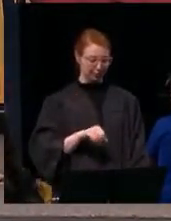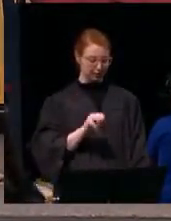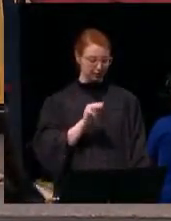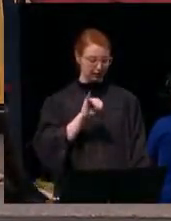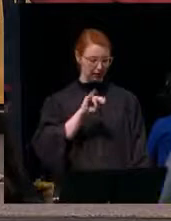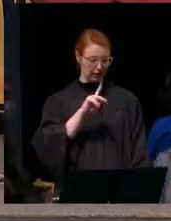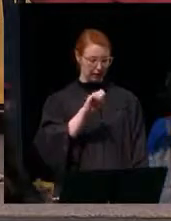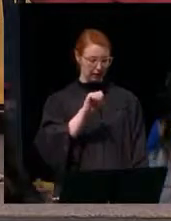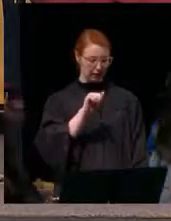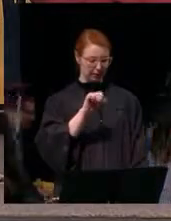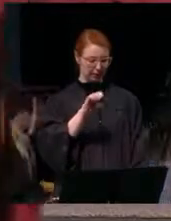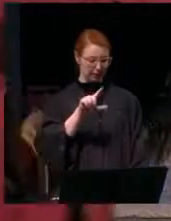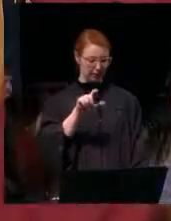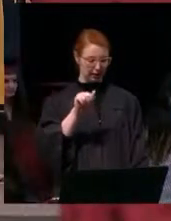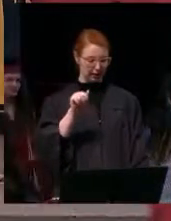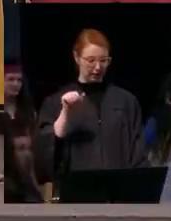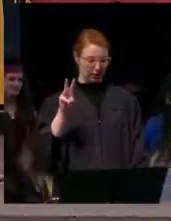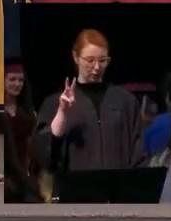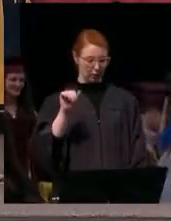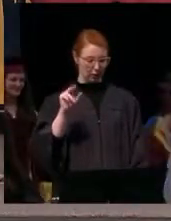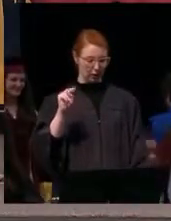Michaela Wanner.